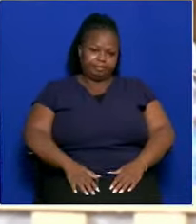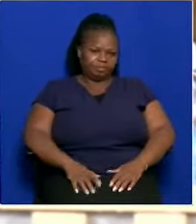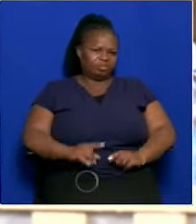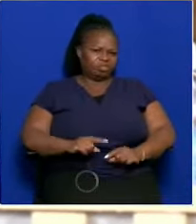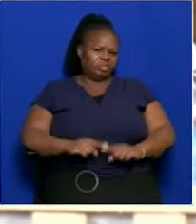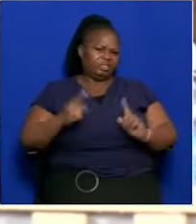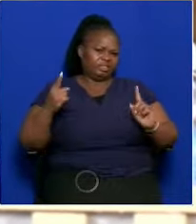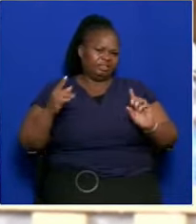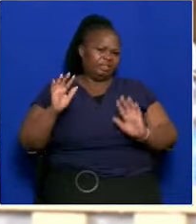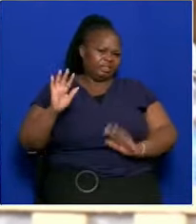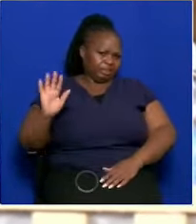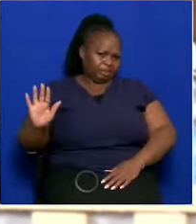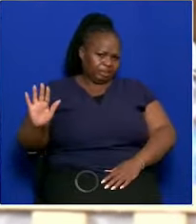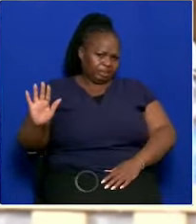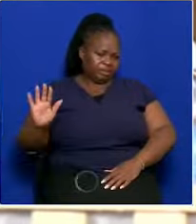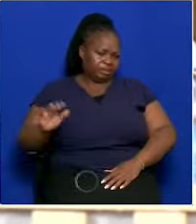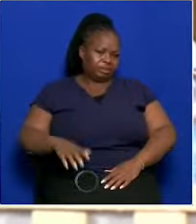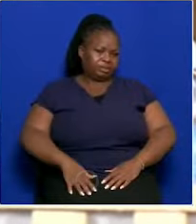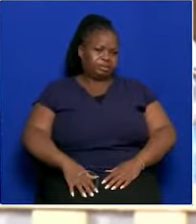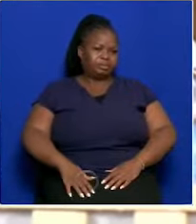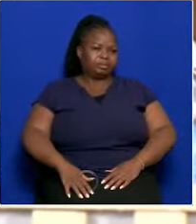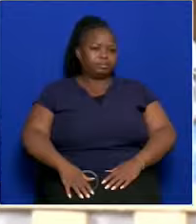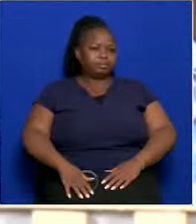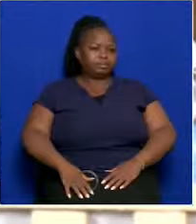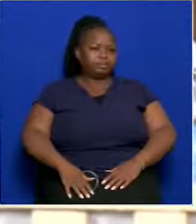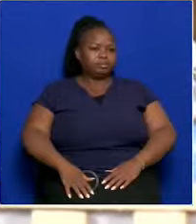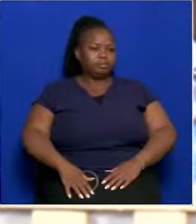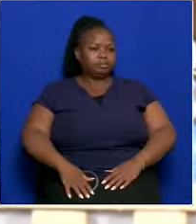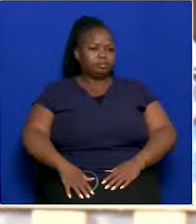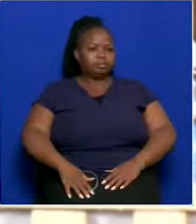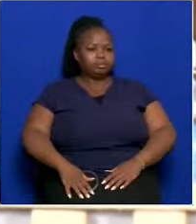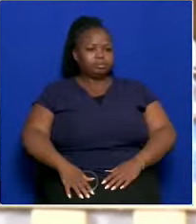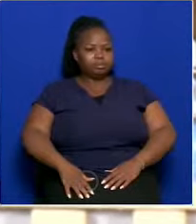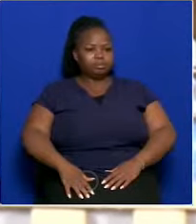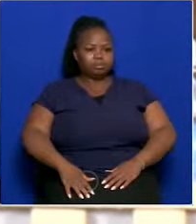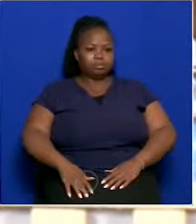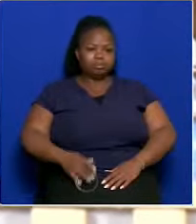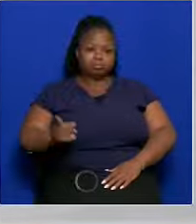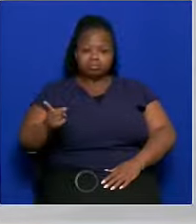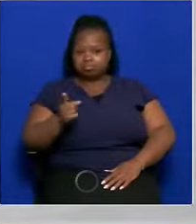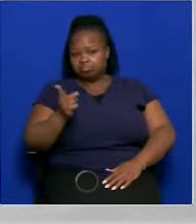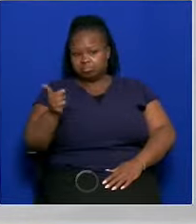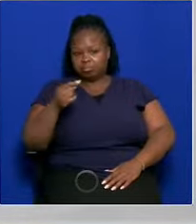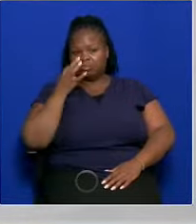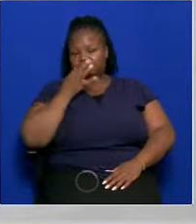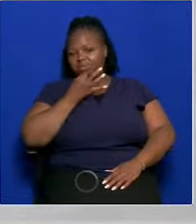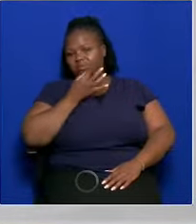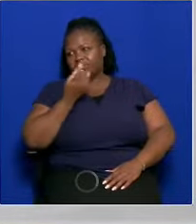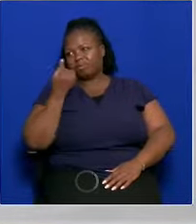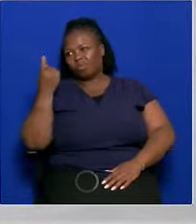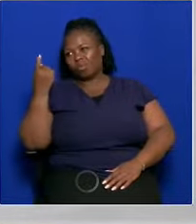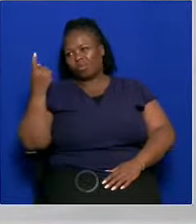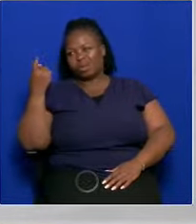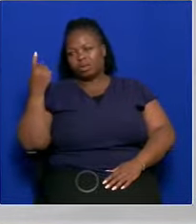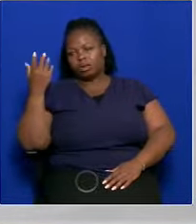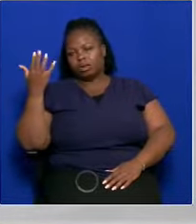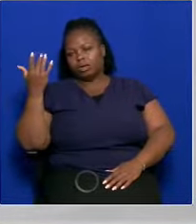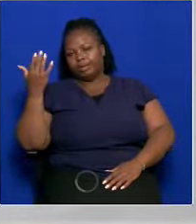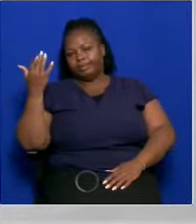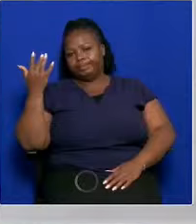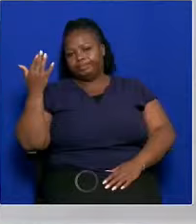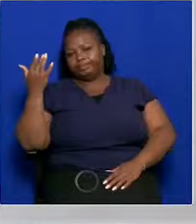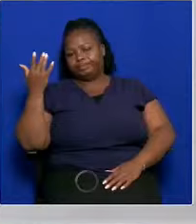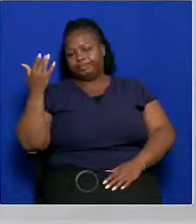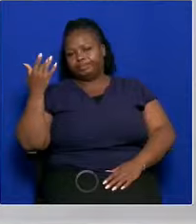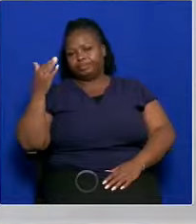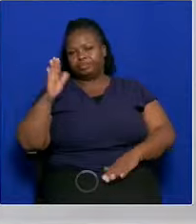or matters, as I was informed, that there was this one of the cybercrime,